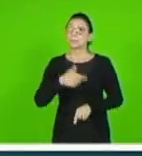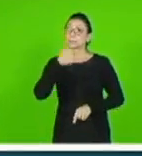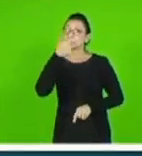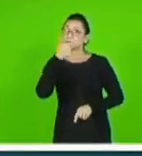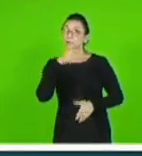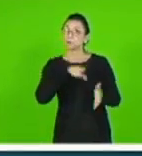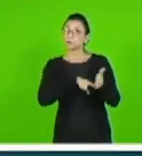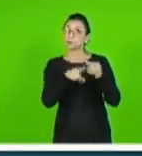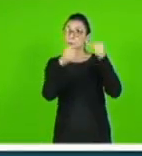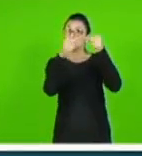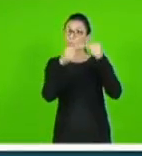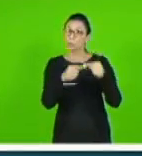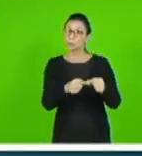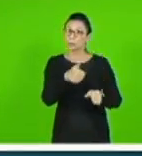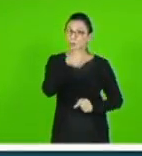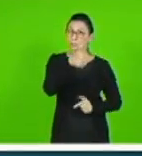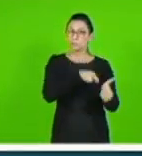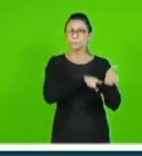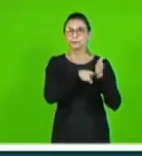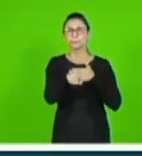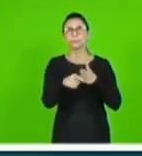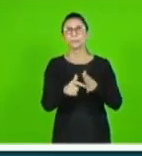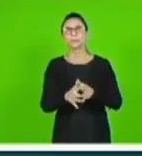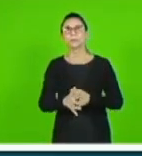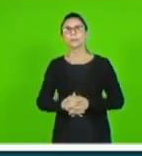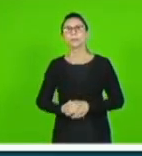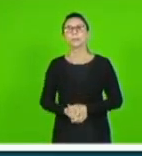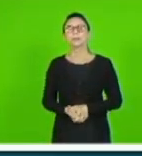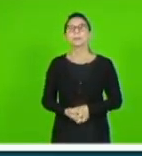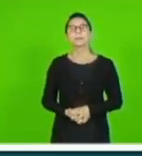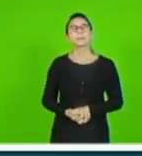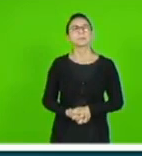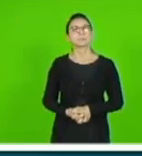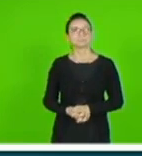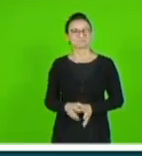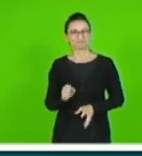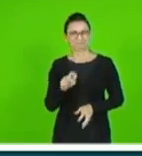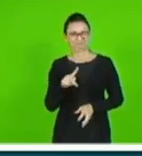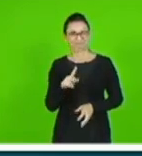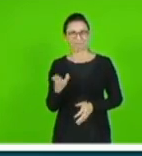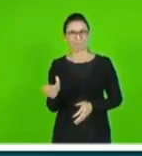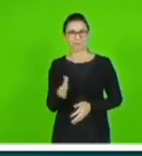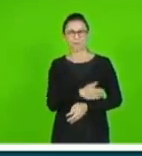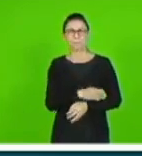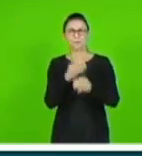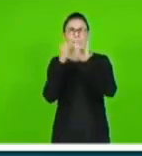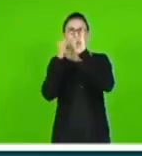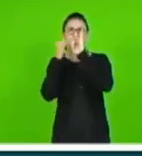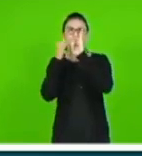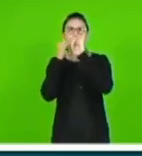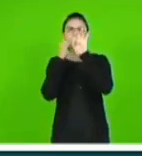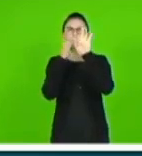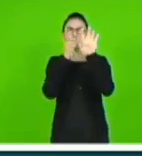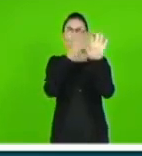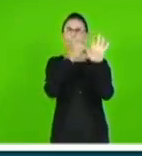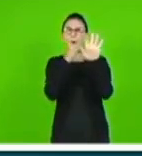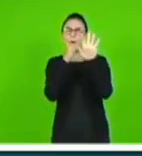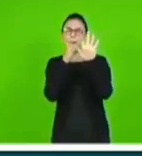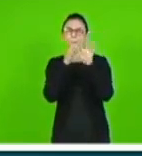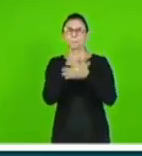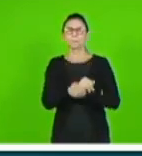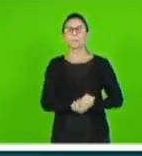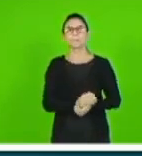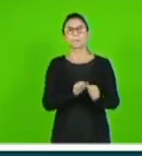and we're going to leave up here already the second one because they're similar to the first one. So the question is, when the fourth